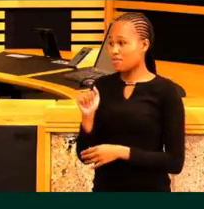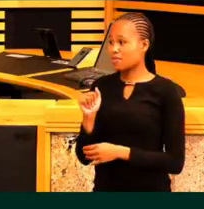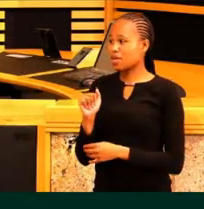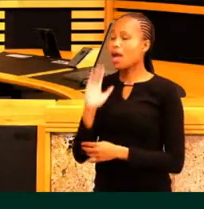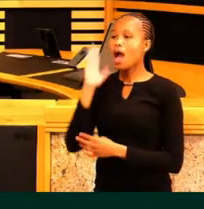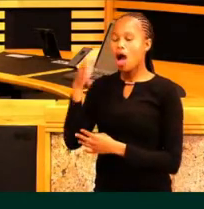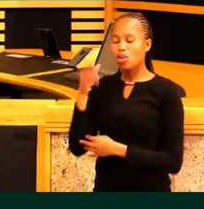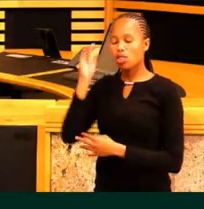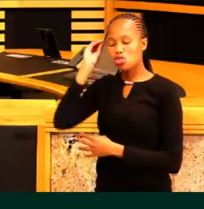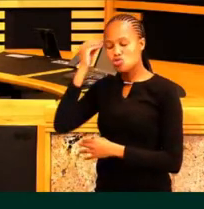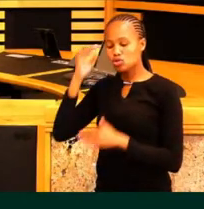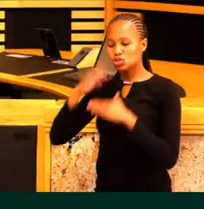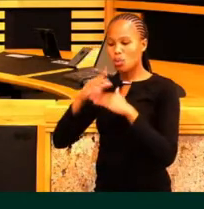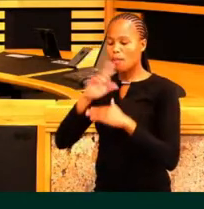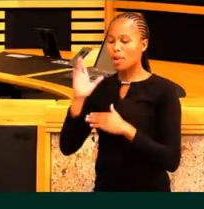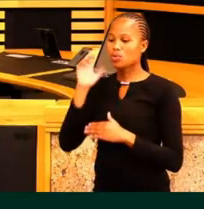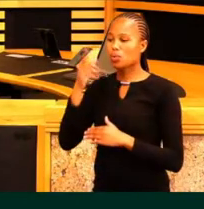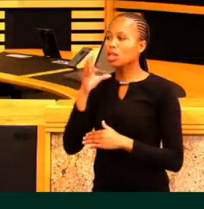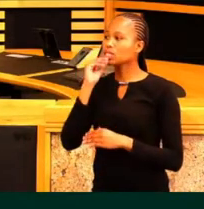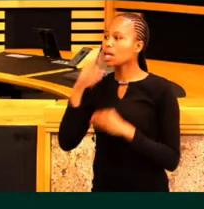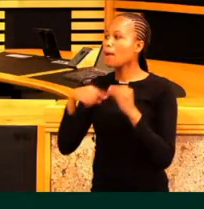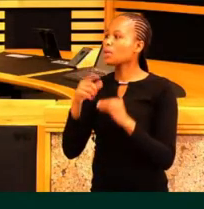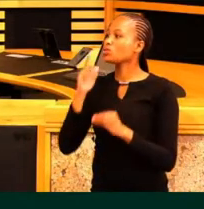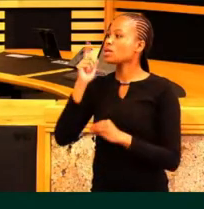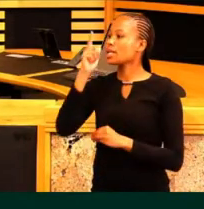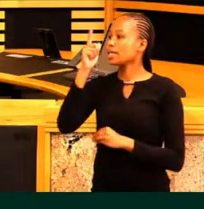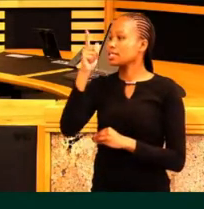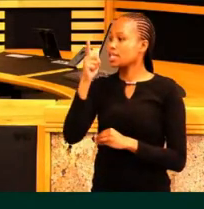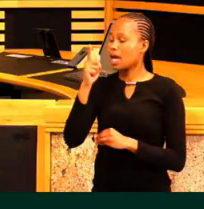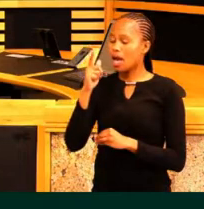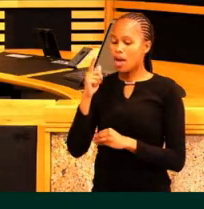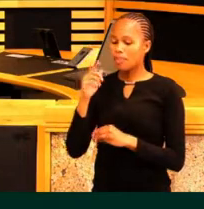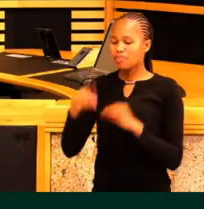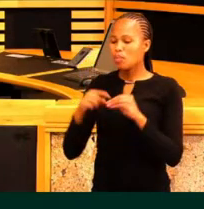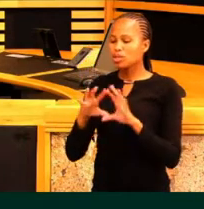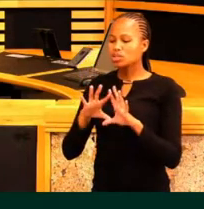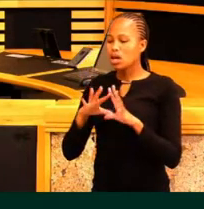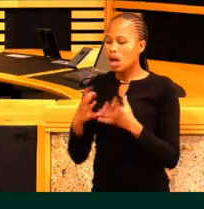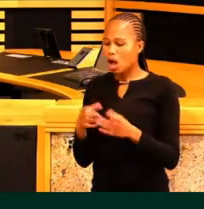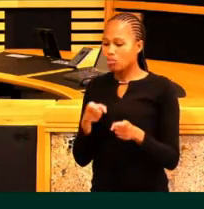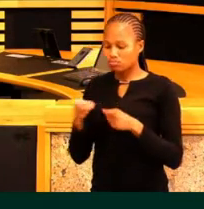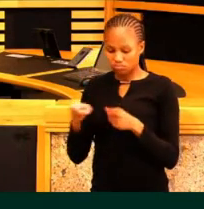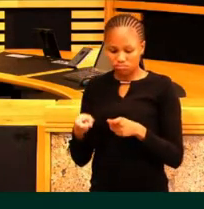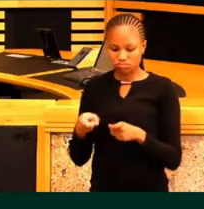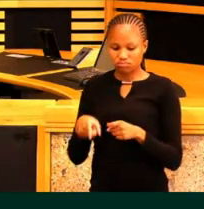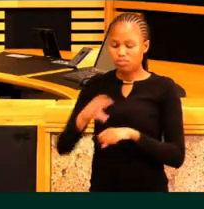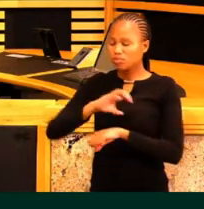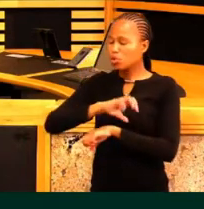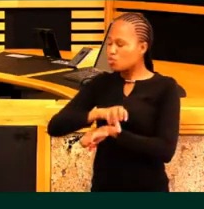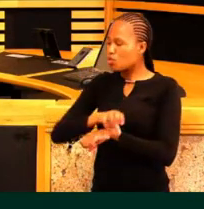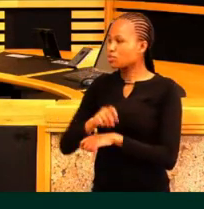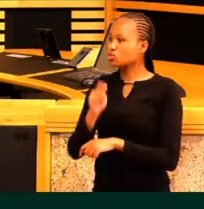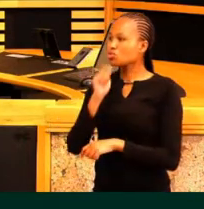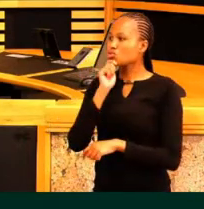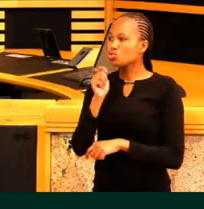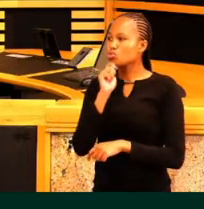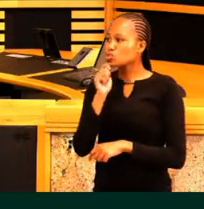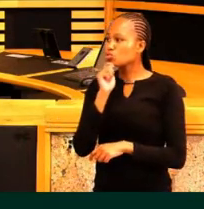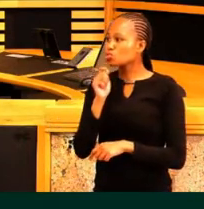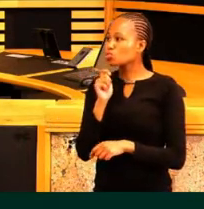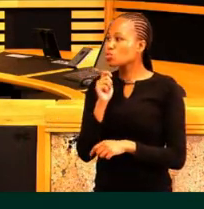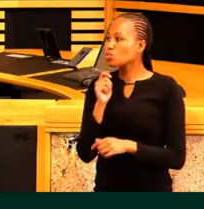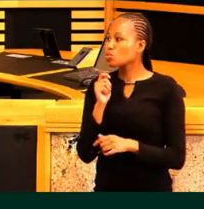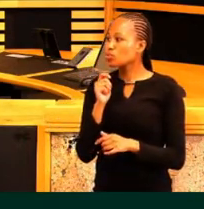other news later in terms of establishing the province as they really really Auto sector Hub